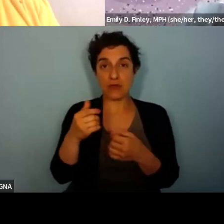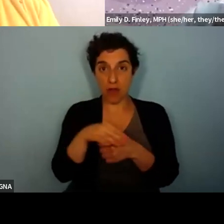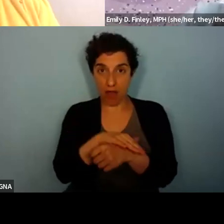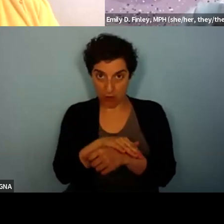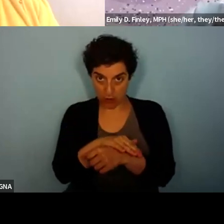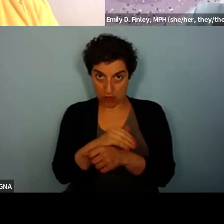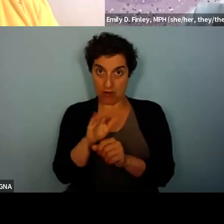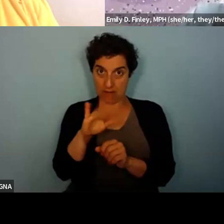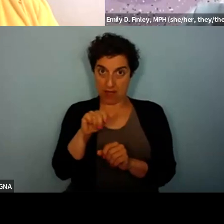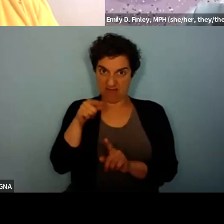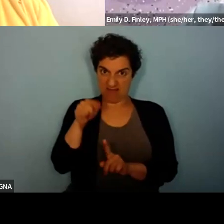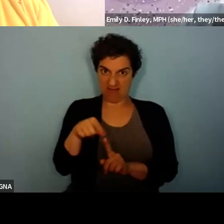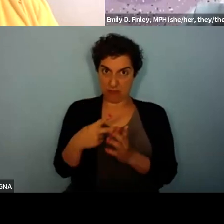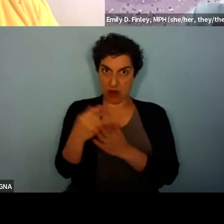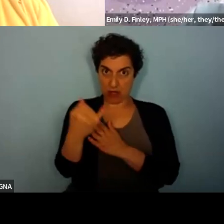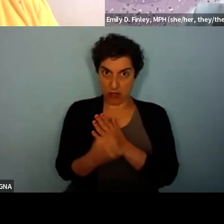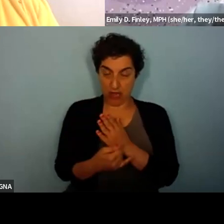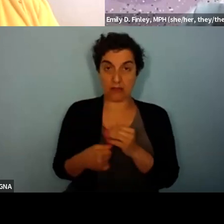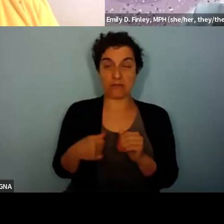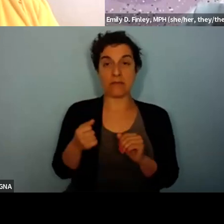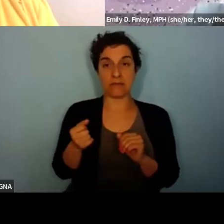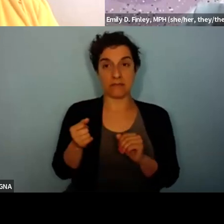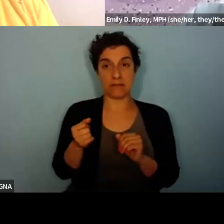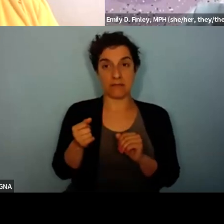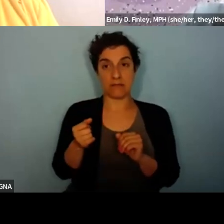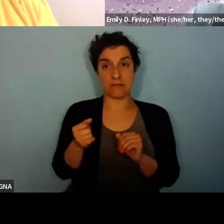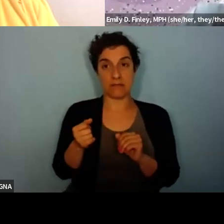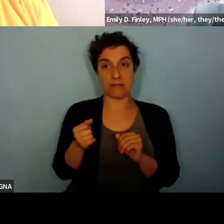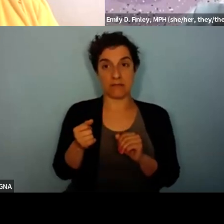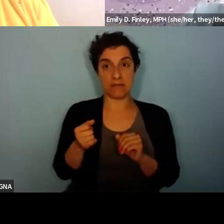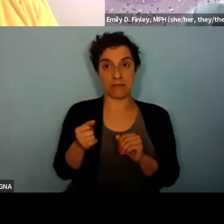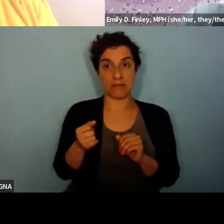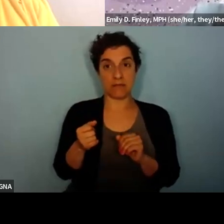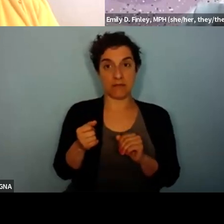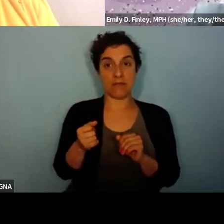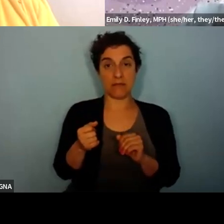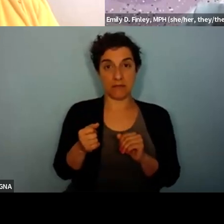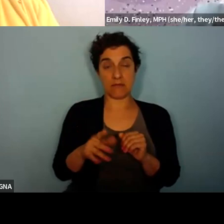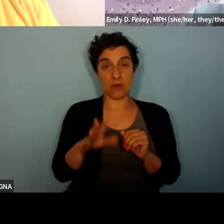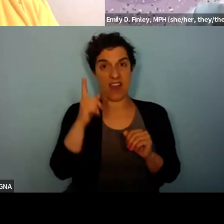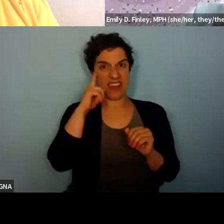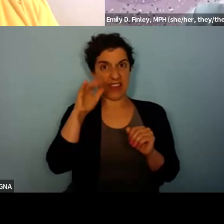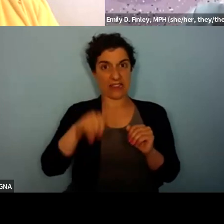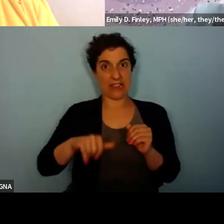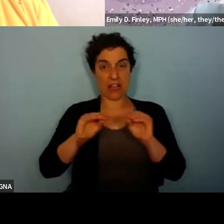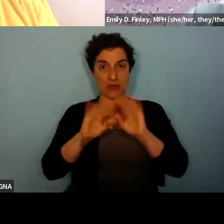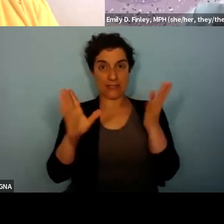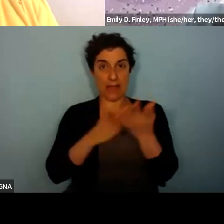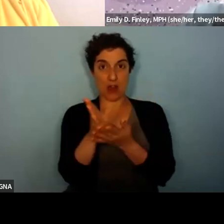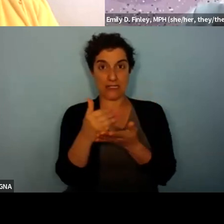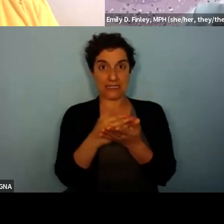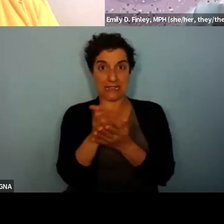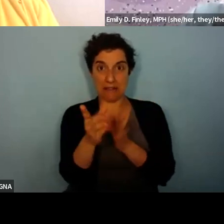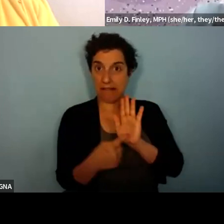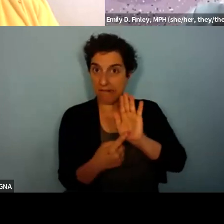this particular project. And I think having transparency over that, saying, I really need to